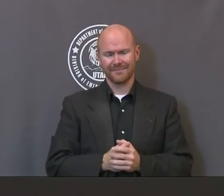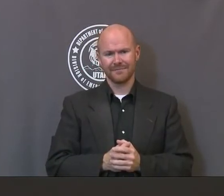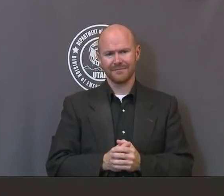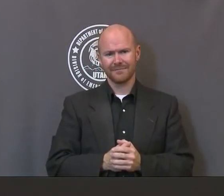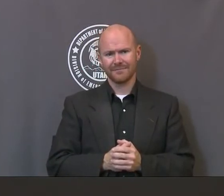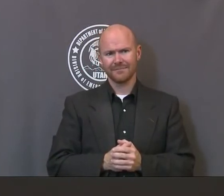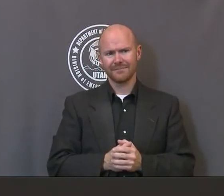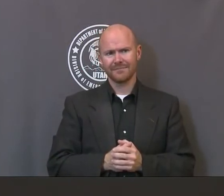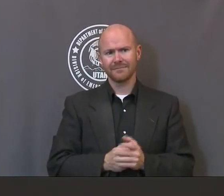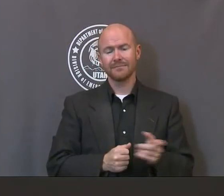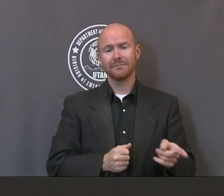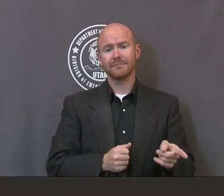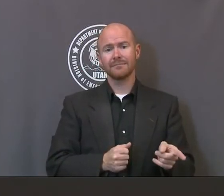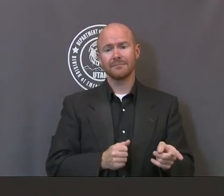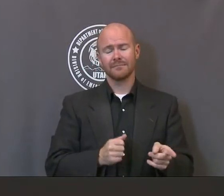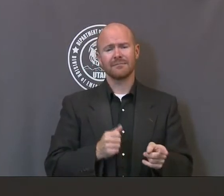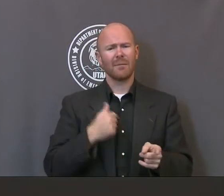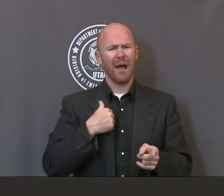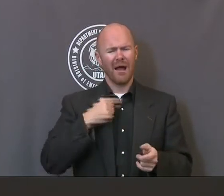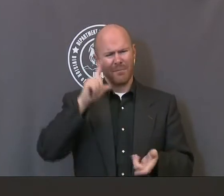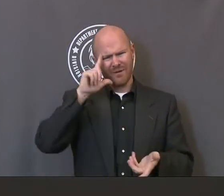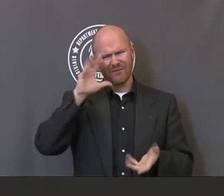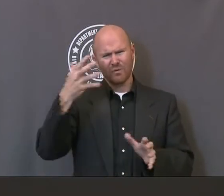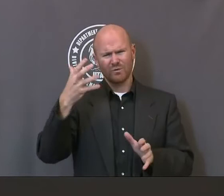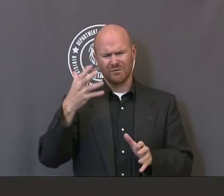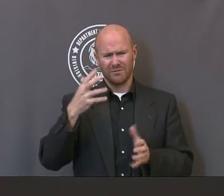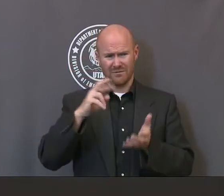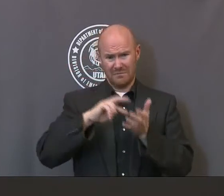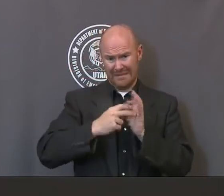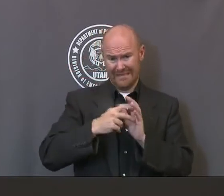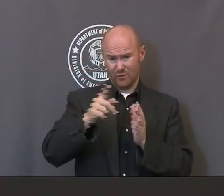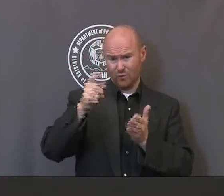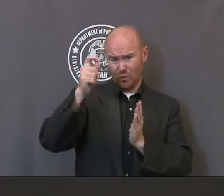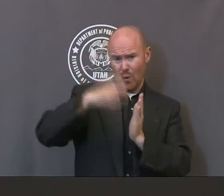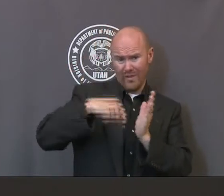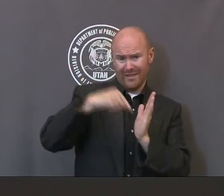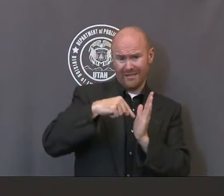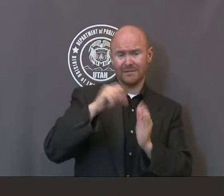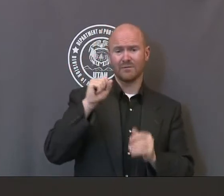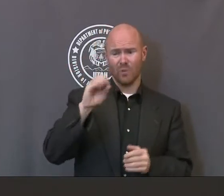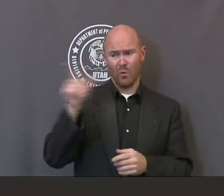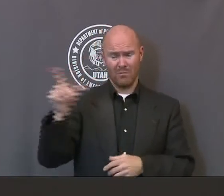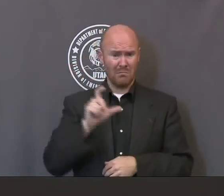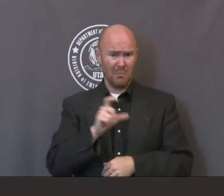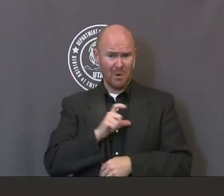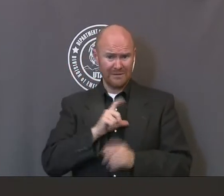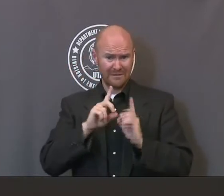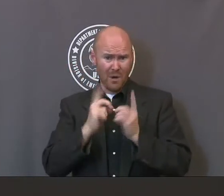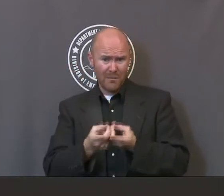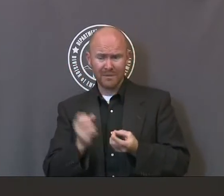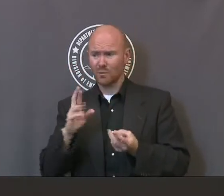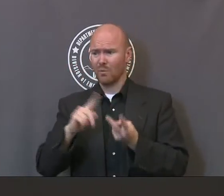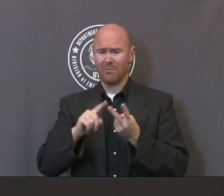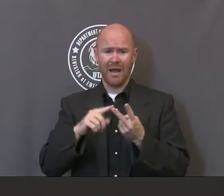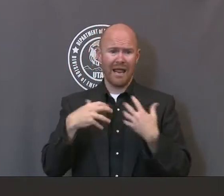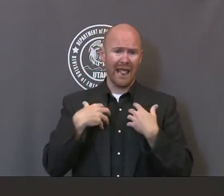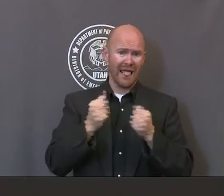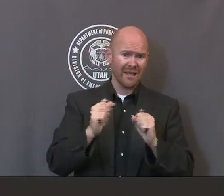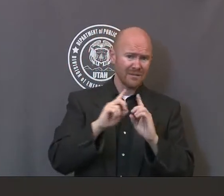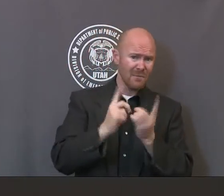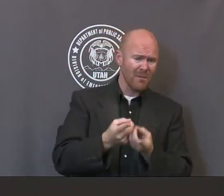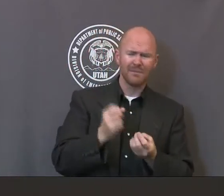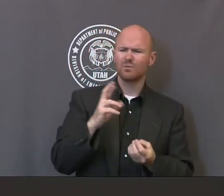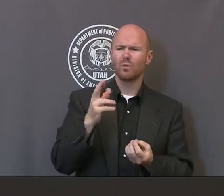where I'm confused. I mean, is this written so that police departments would be doing this, or health departments like they do for